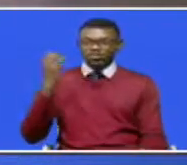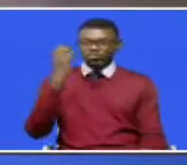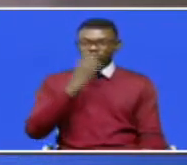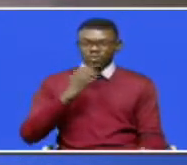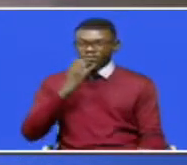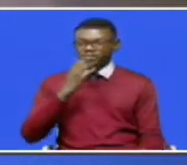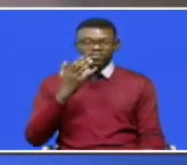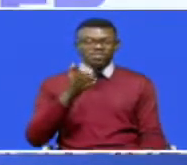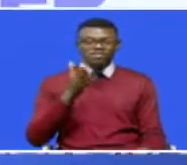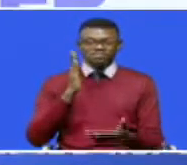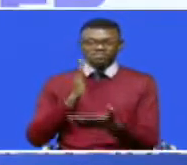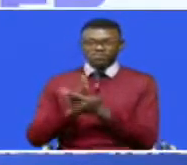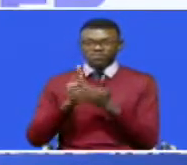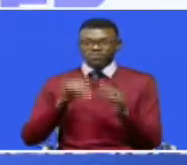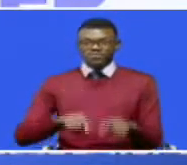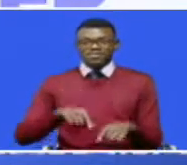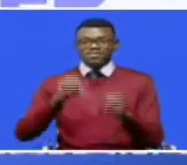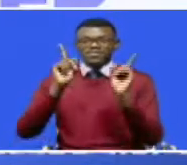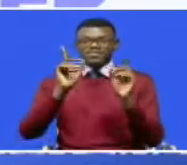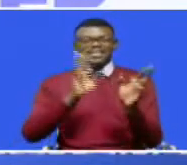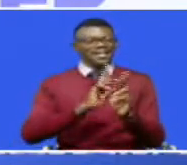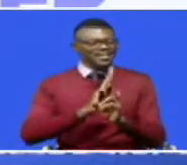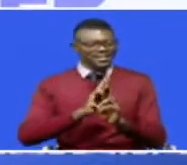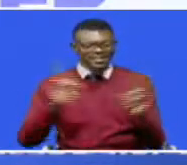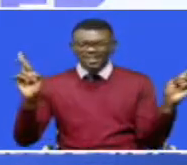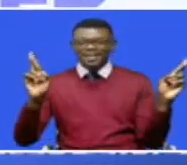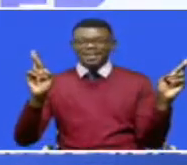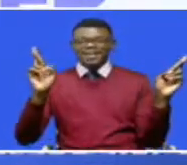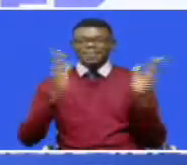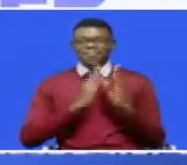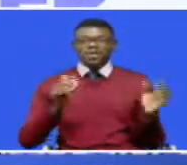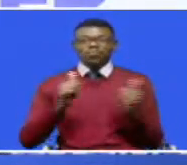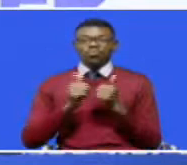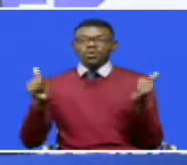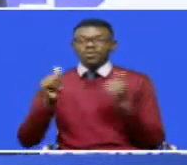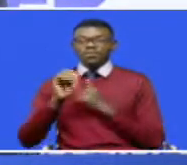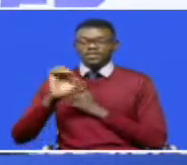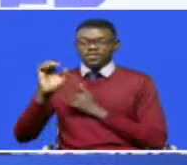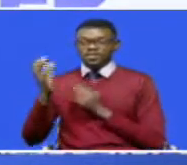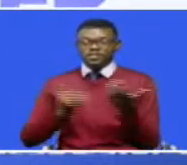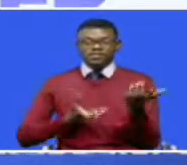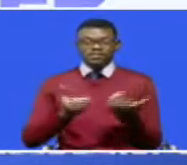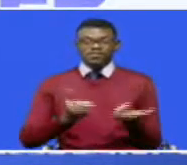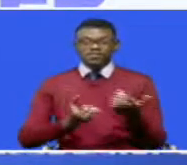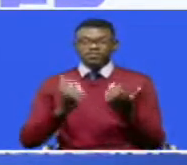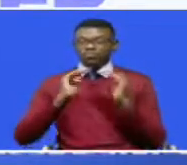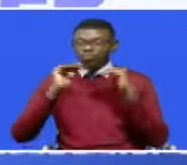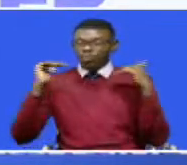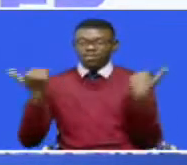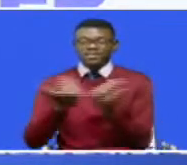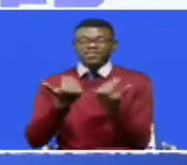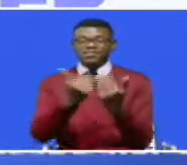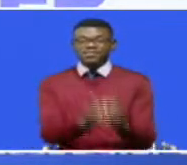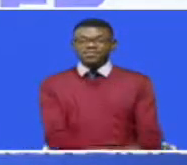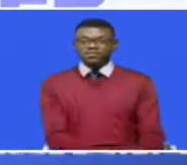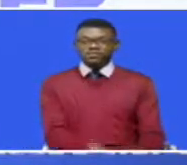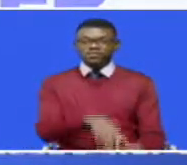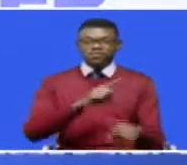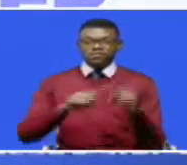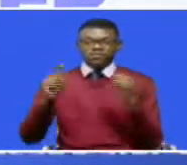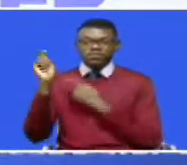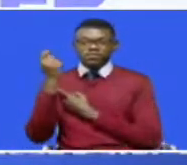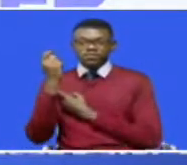by far the most prepared region for e-commerce globally, while Kenya